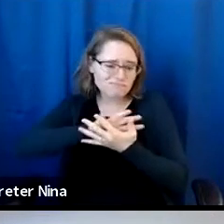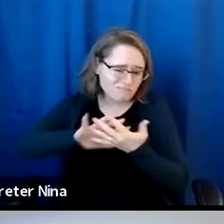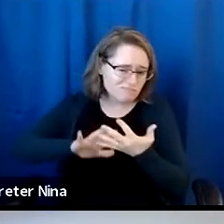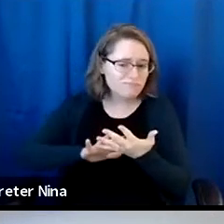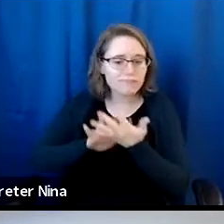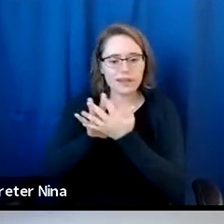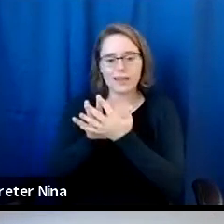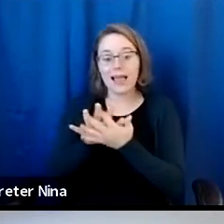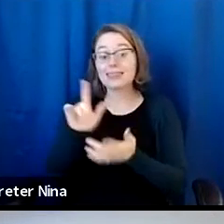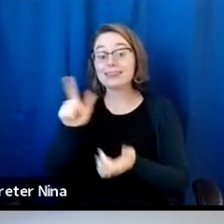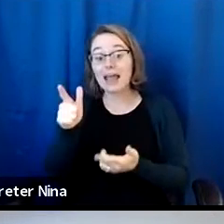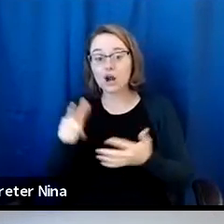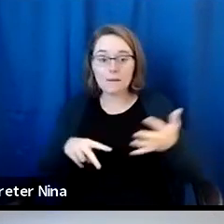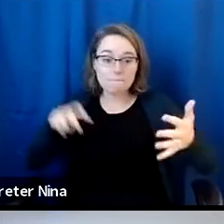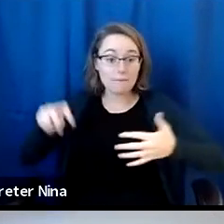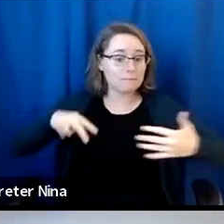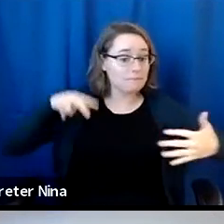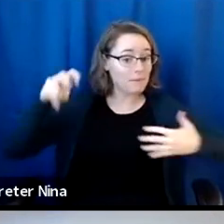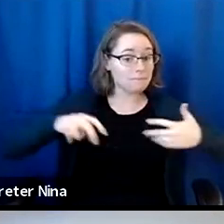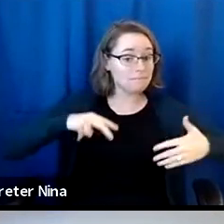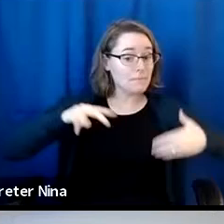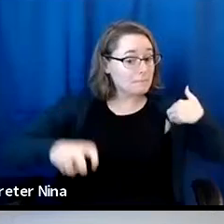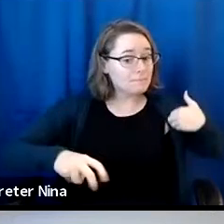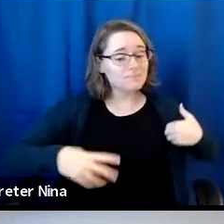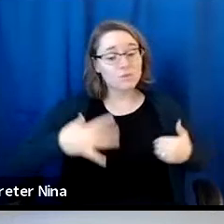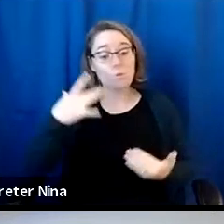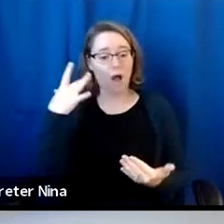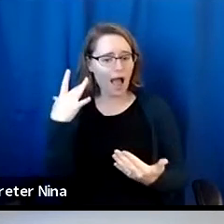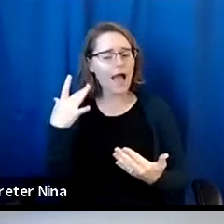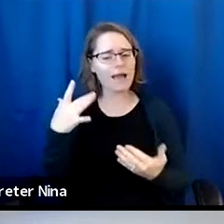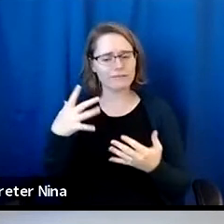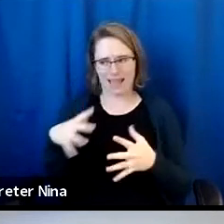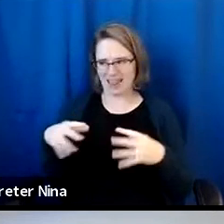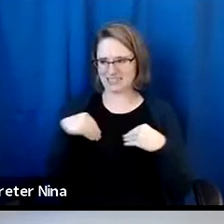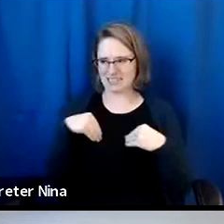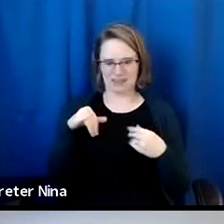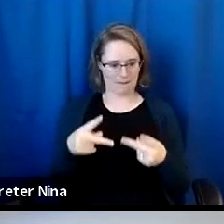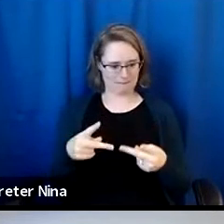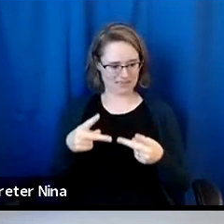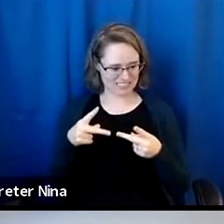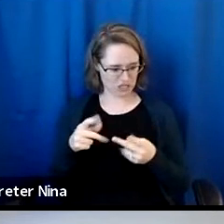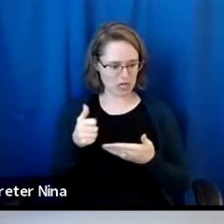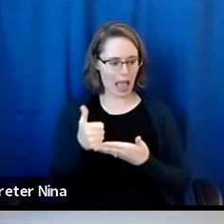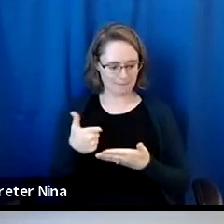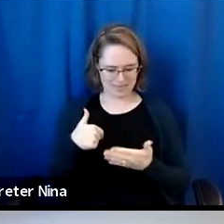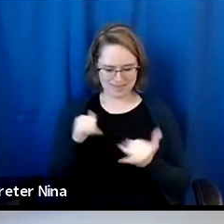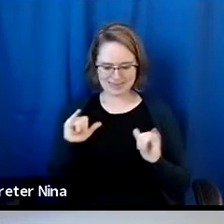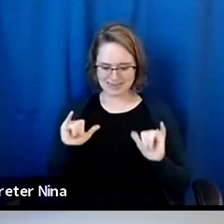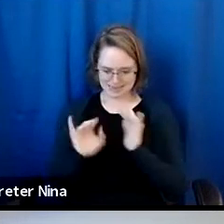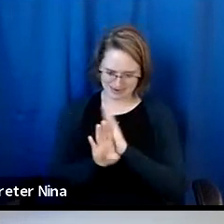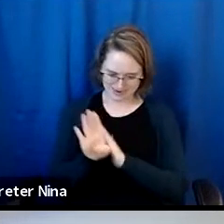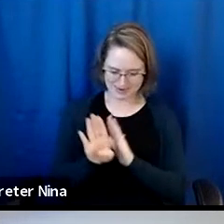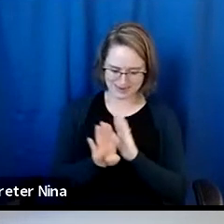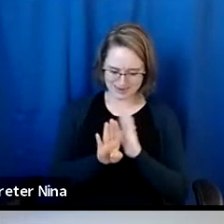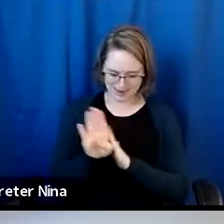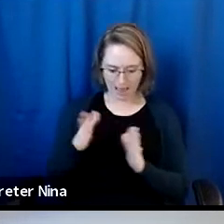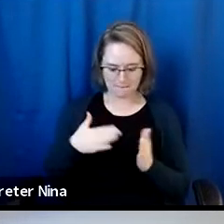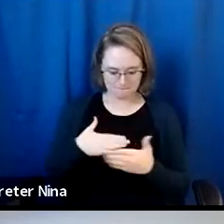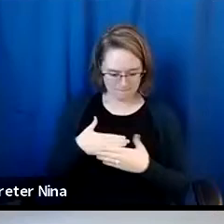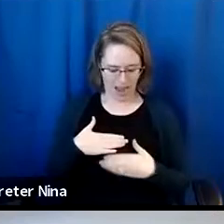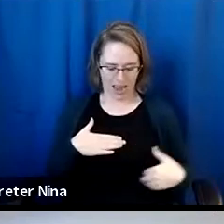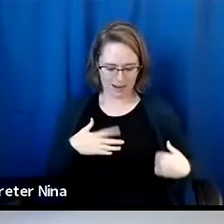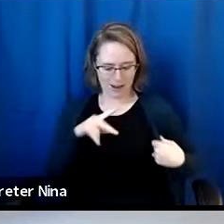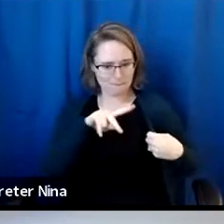you 2-3 steps ahead, because you took a position that helped you build out your personal portfolio. It's not